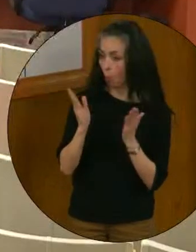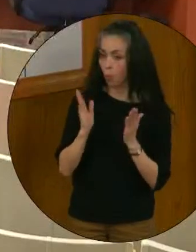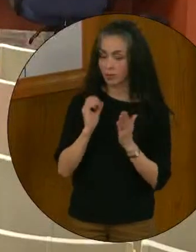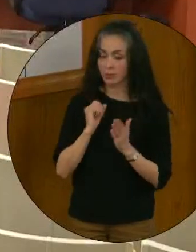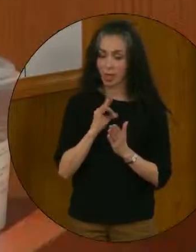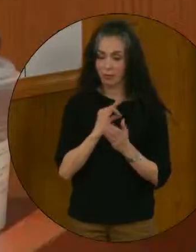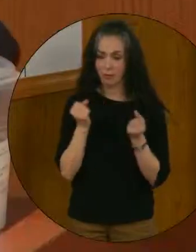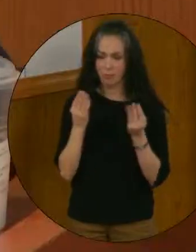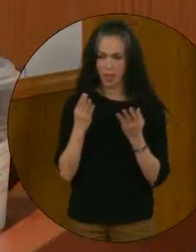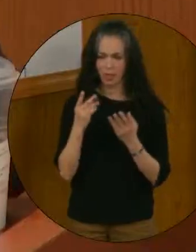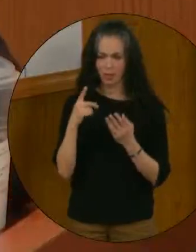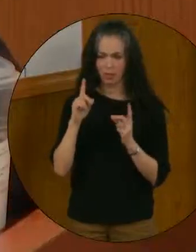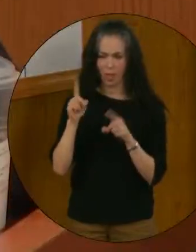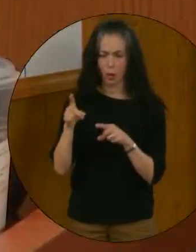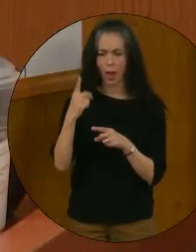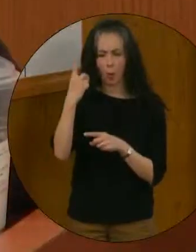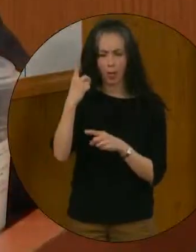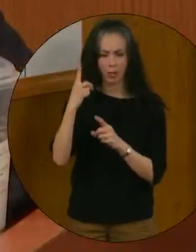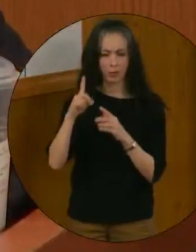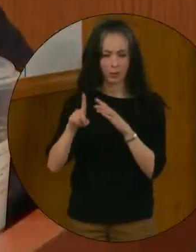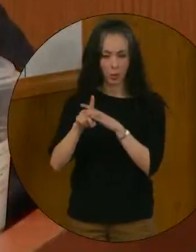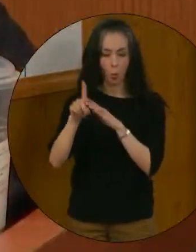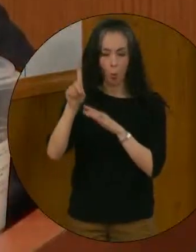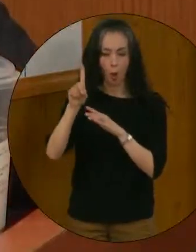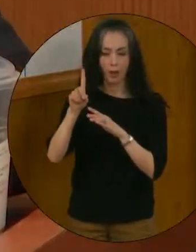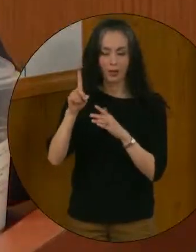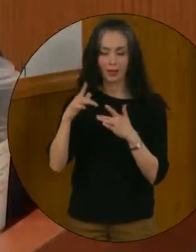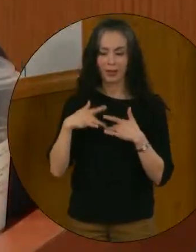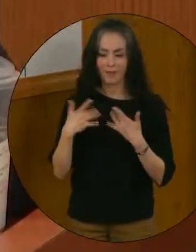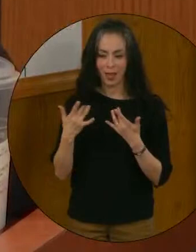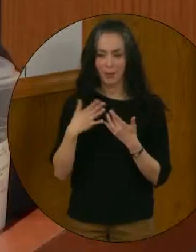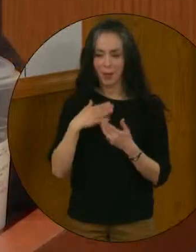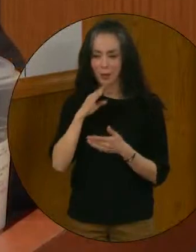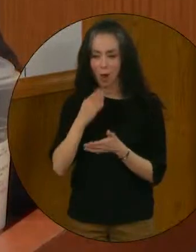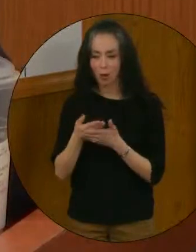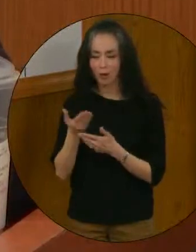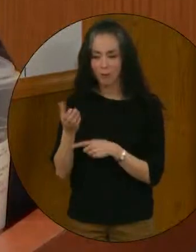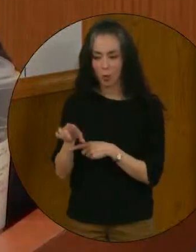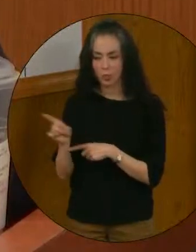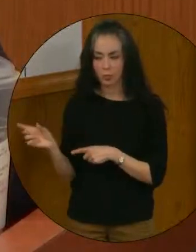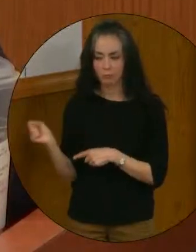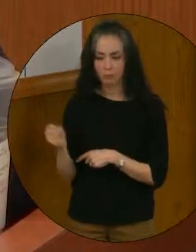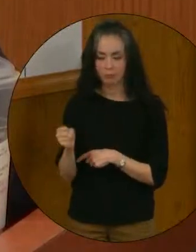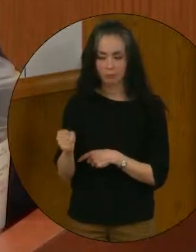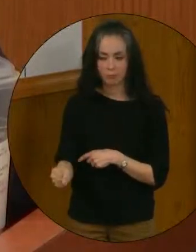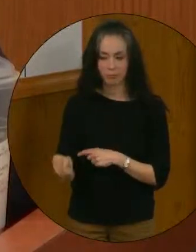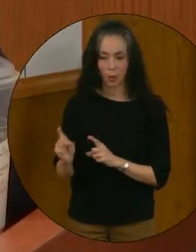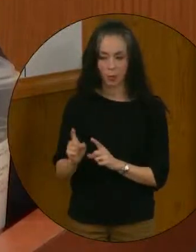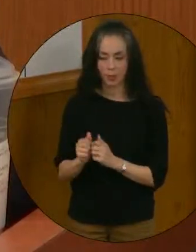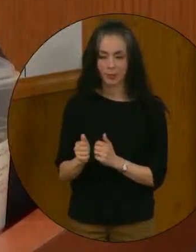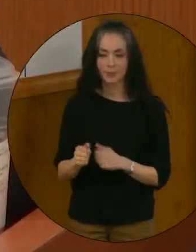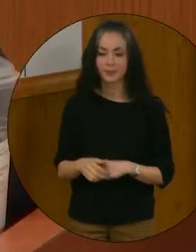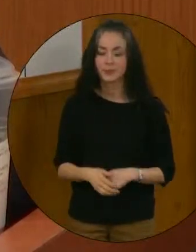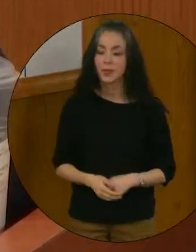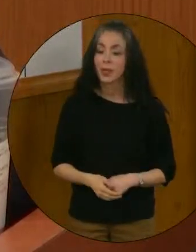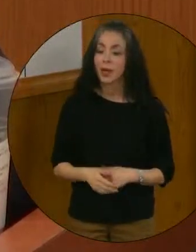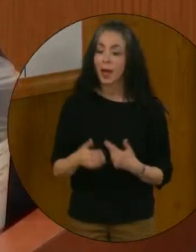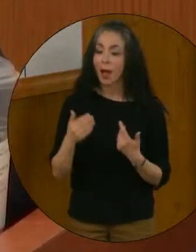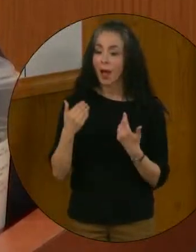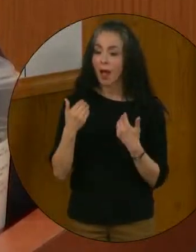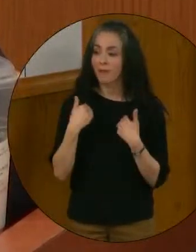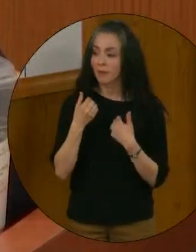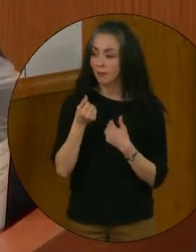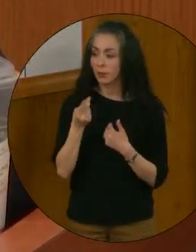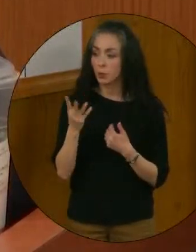them there. I only got to go to one of these. My daughter tagged along. I made her. She made me go, but I'm just kidding. I actually only have a